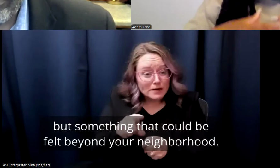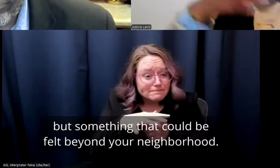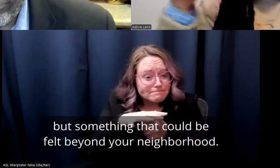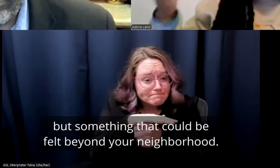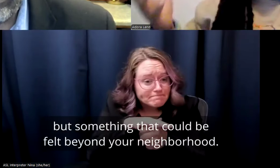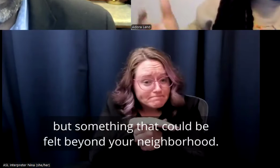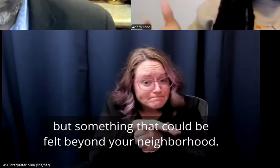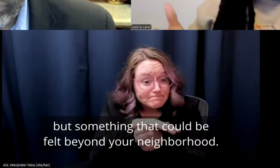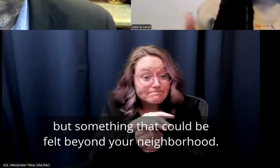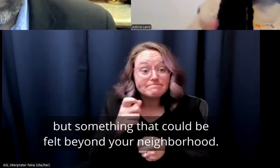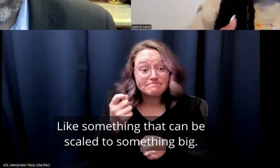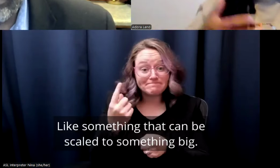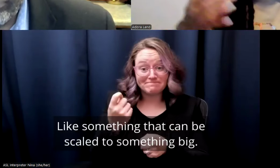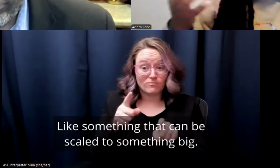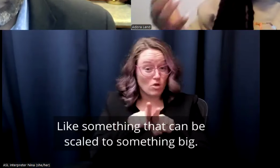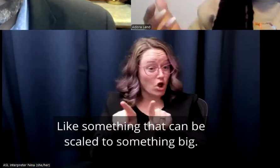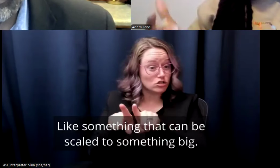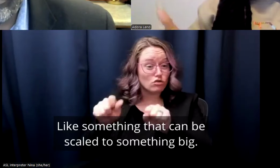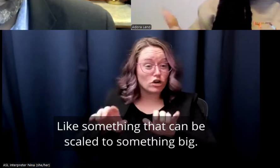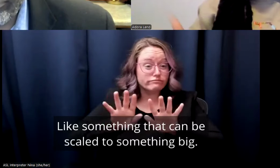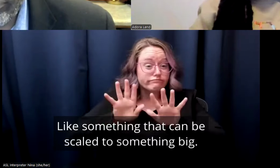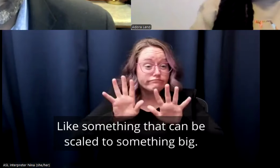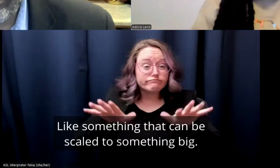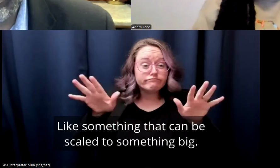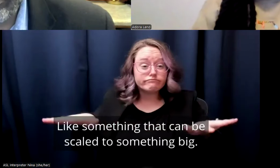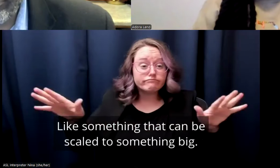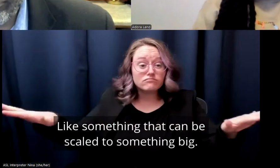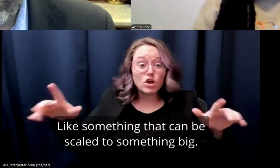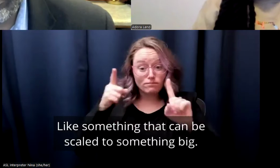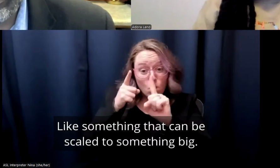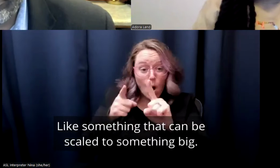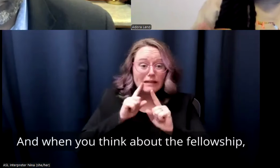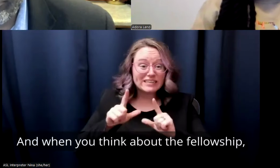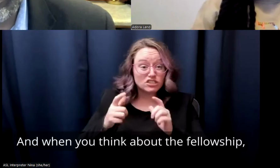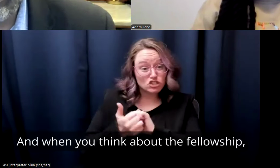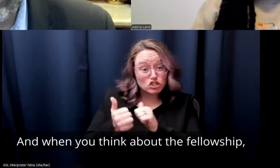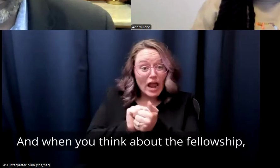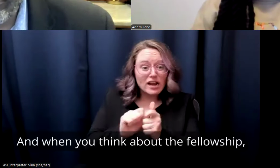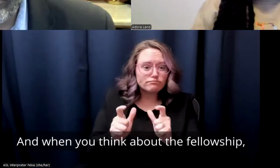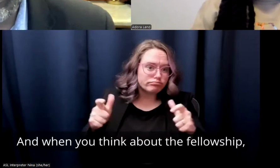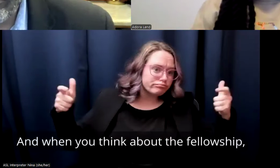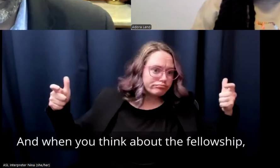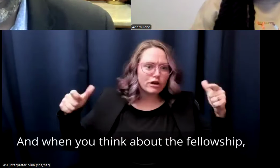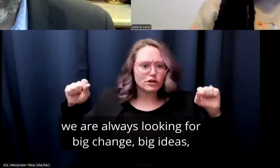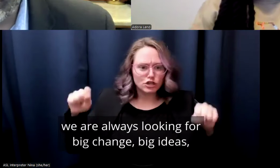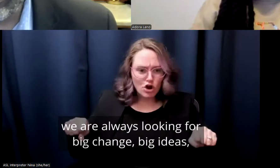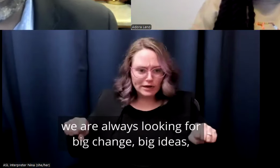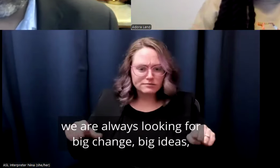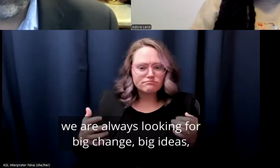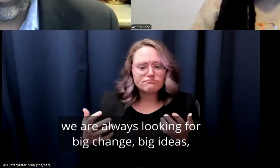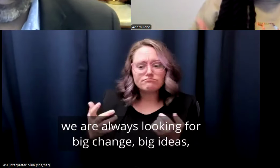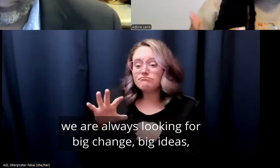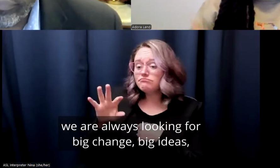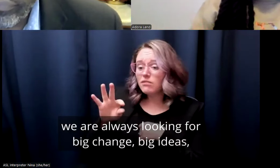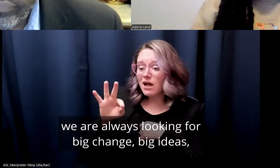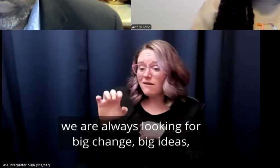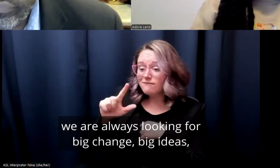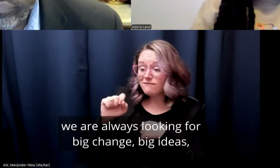felt beyond your neighborhood, like something that can be scaled to something big. And when you think about the fellowship, We're always looking